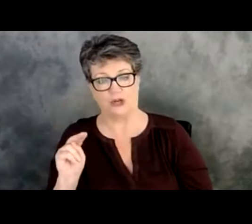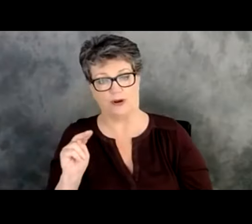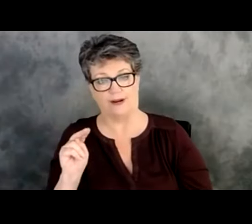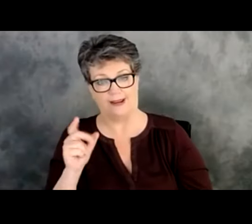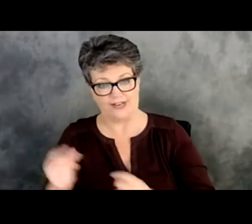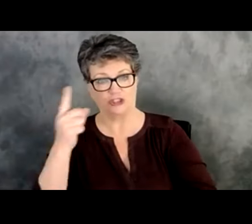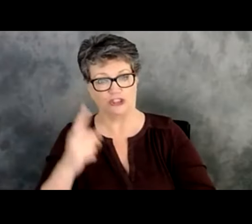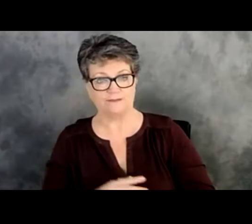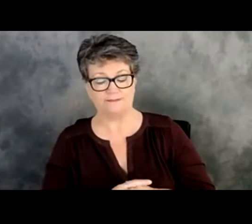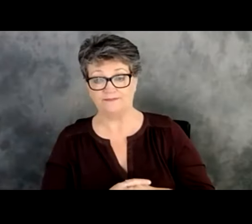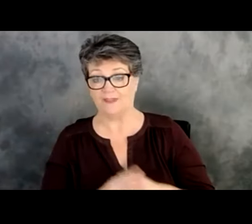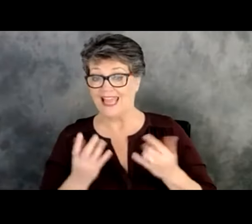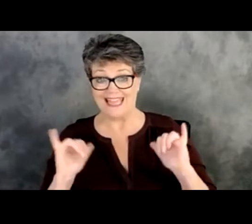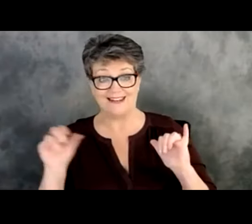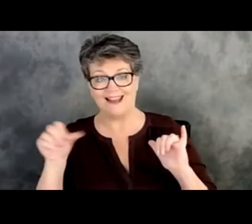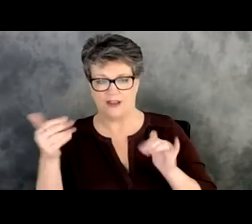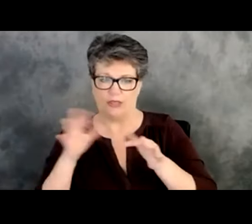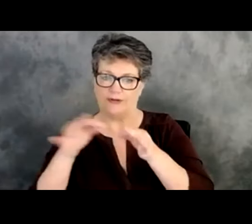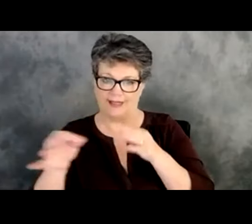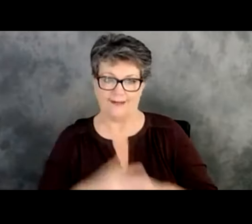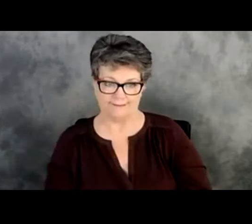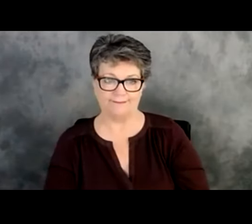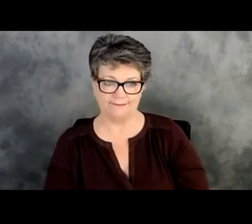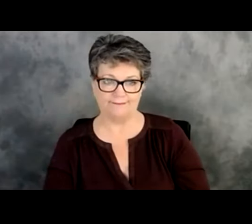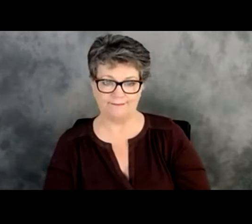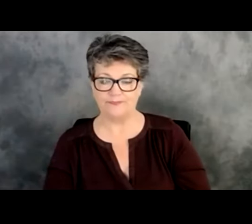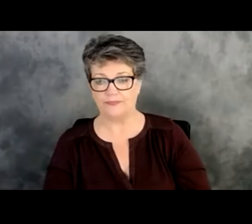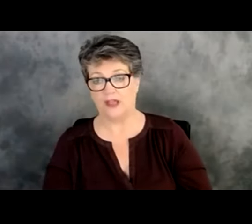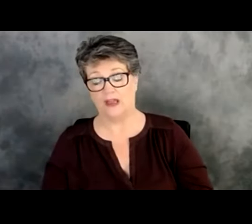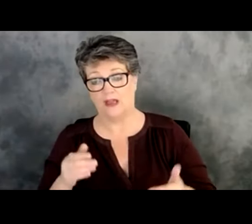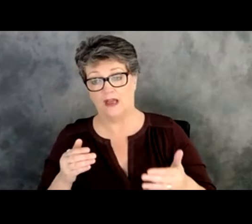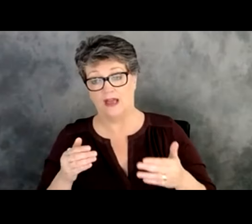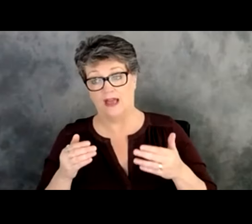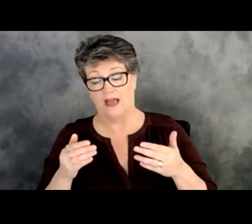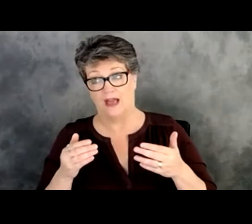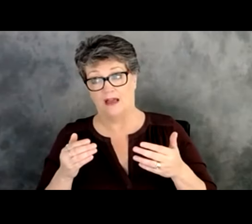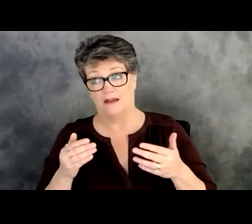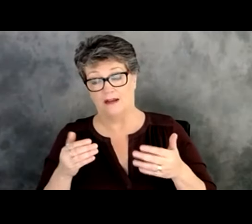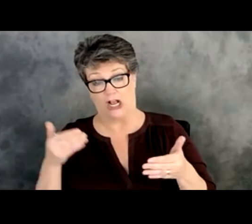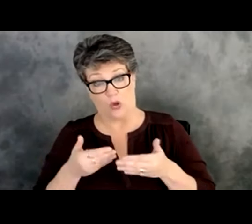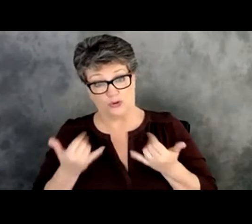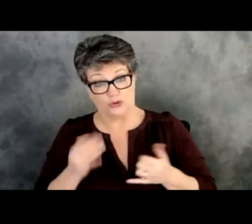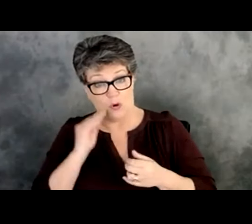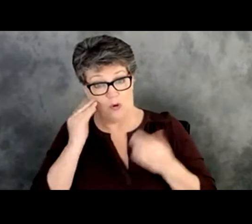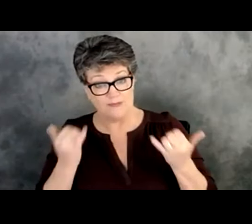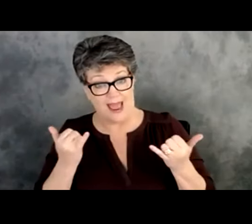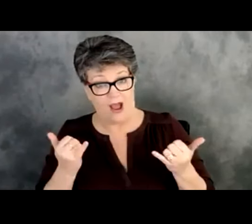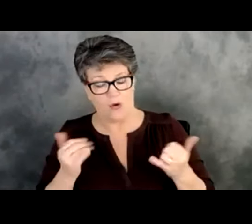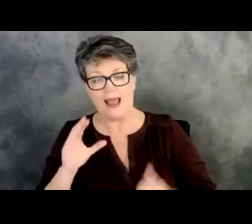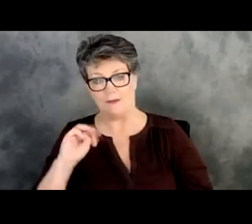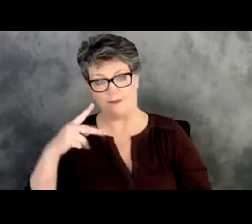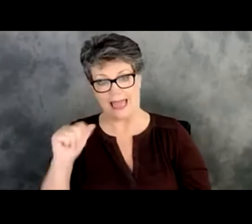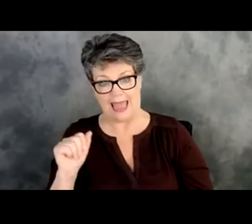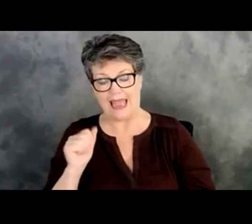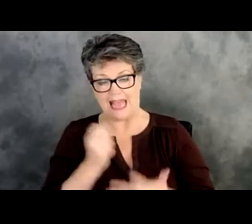year. Yet another delay. Closer to home, the Master Plan on Aging has prioritized